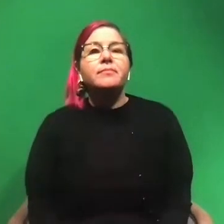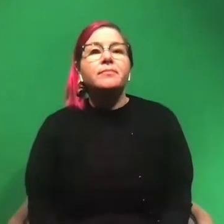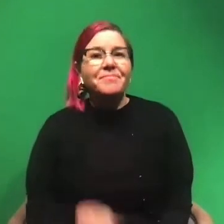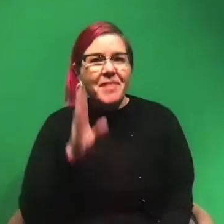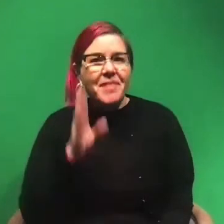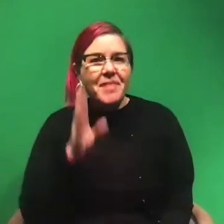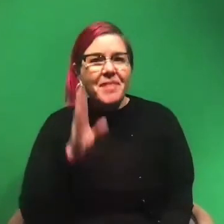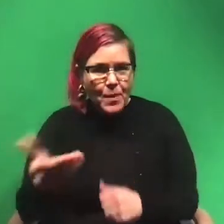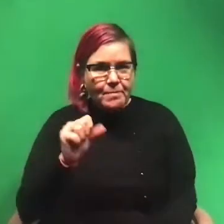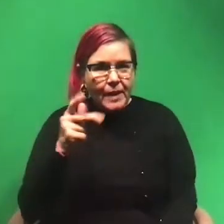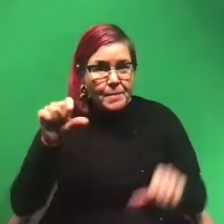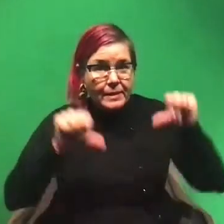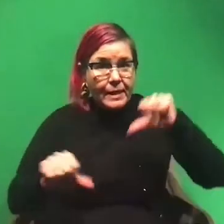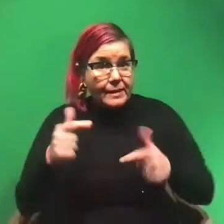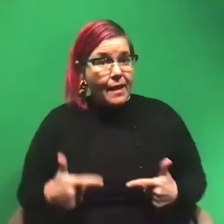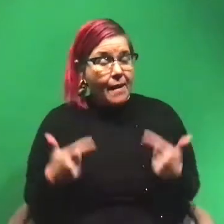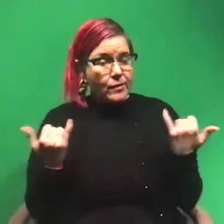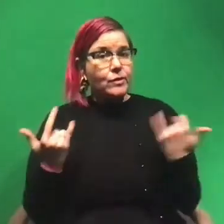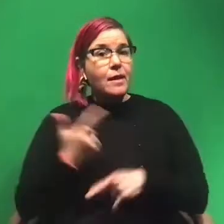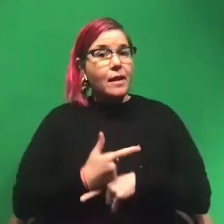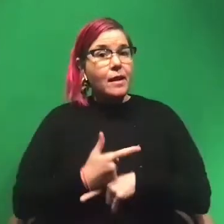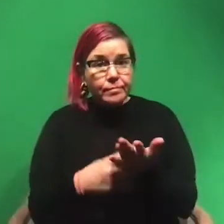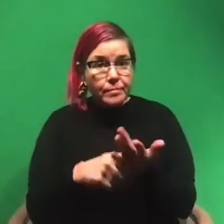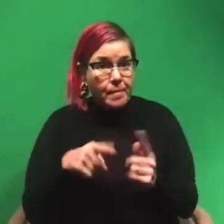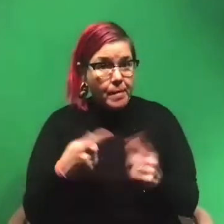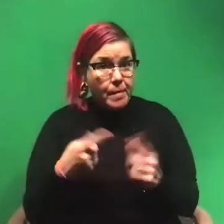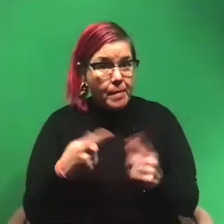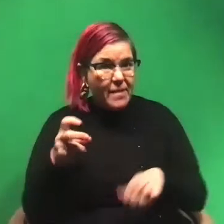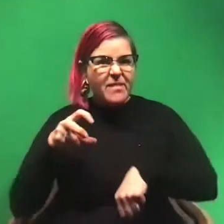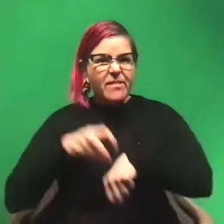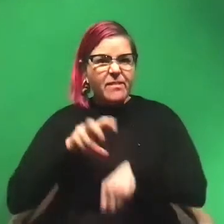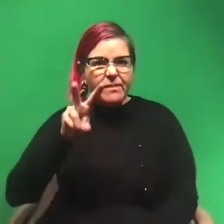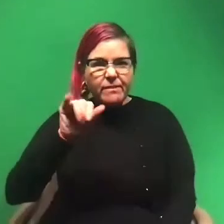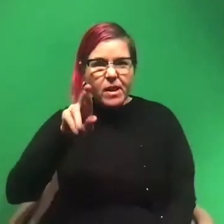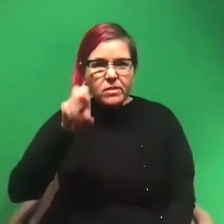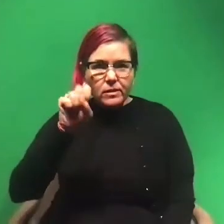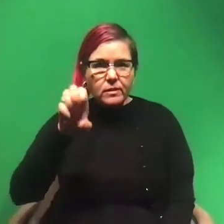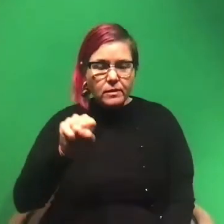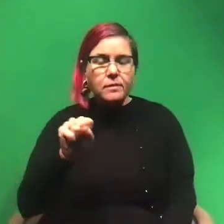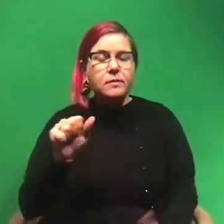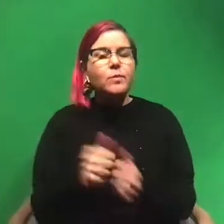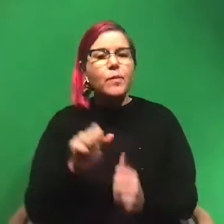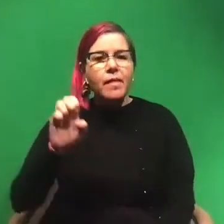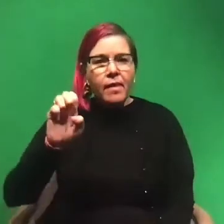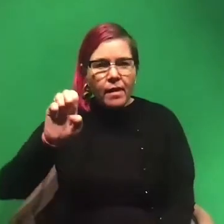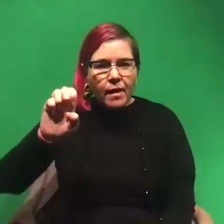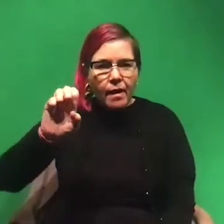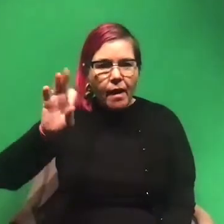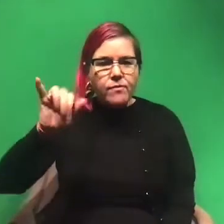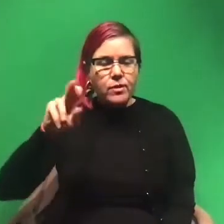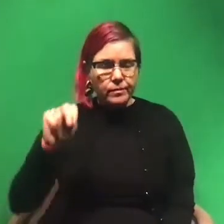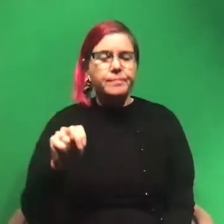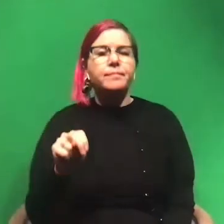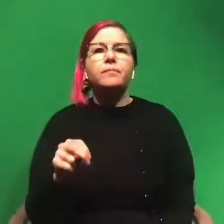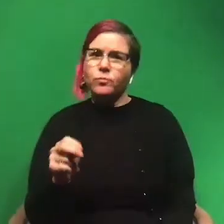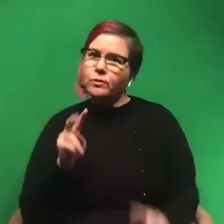everybody, welcome to Skype a Scientist Live. Today we are talking all about viruses with Efra, and so we're super